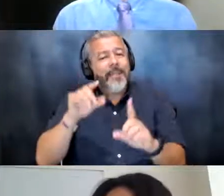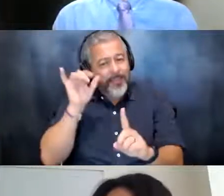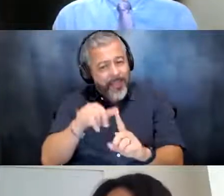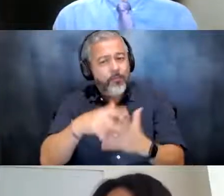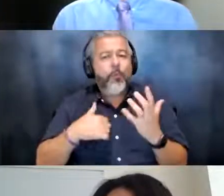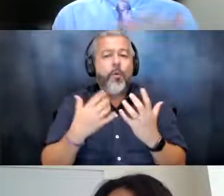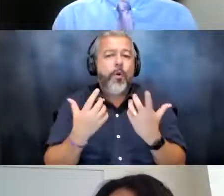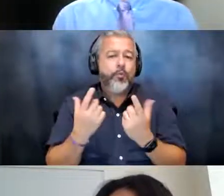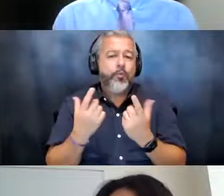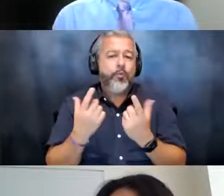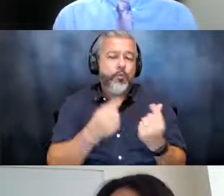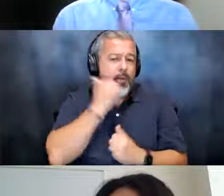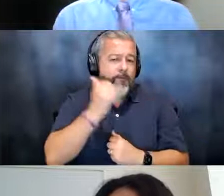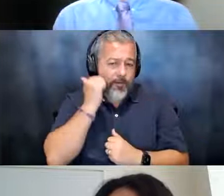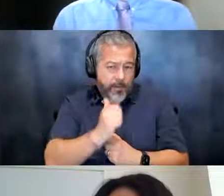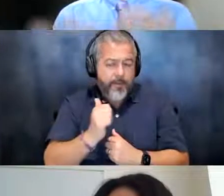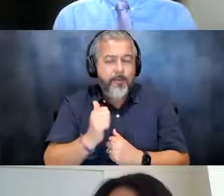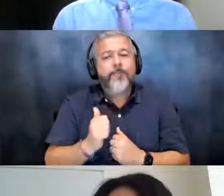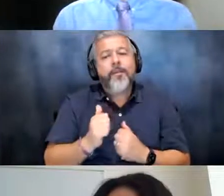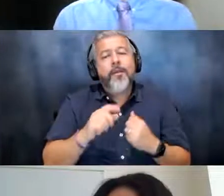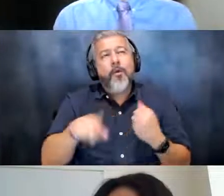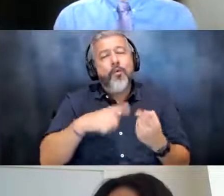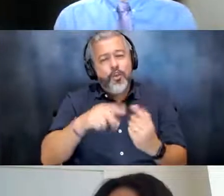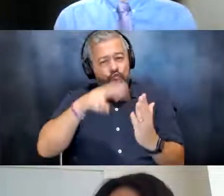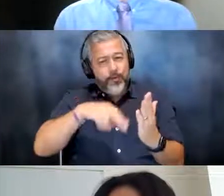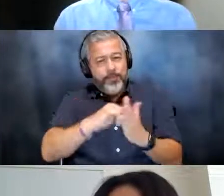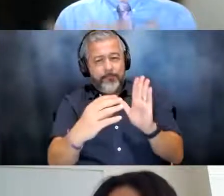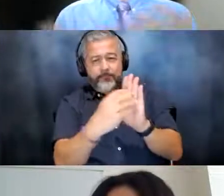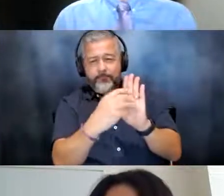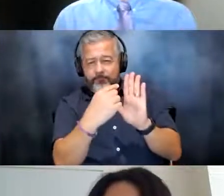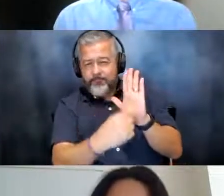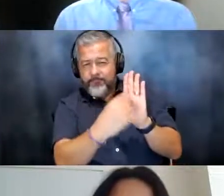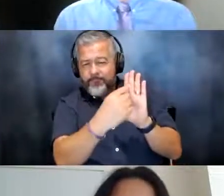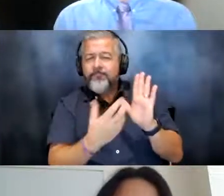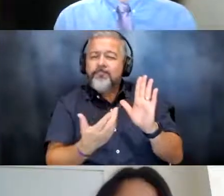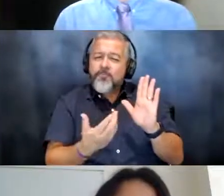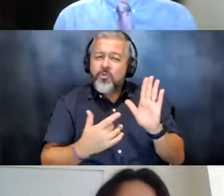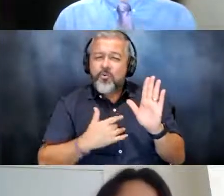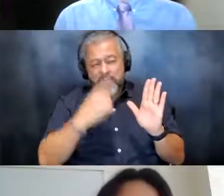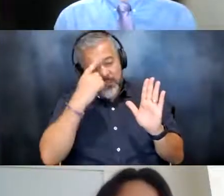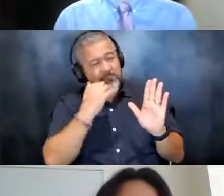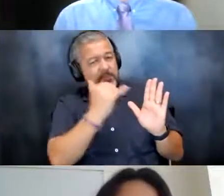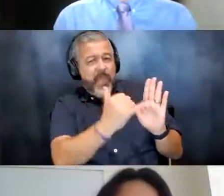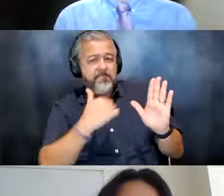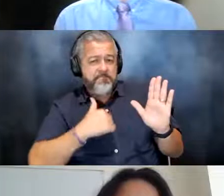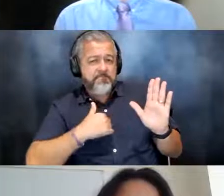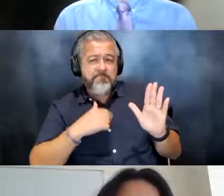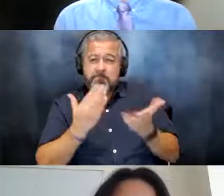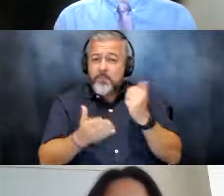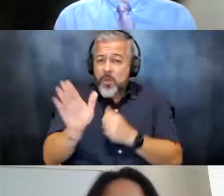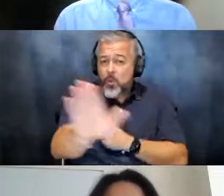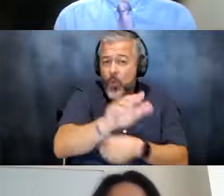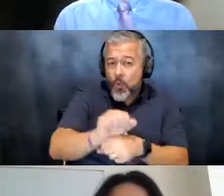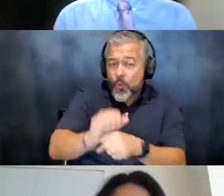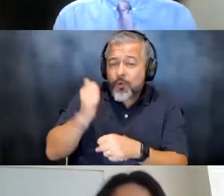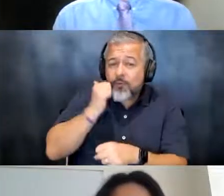day. And as you read that vision, it may not be too different from the things that you do and the work that you do or the services